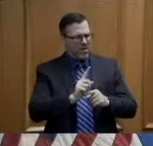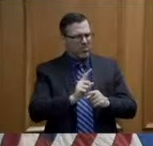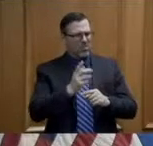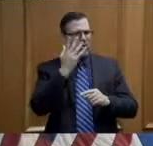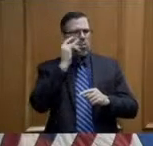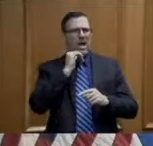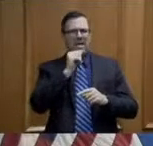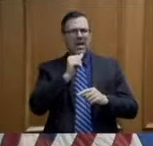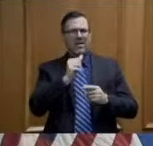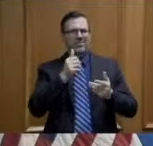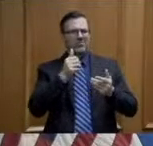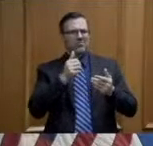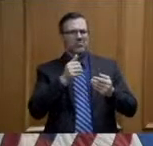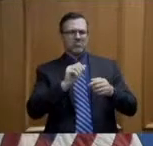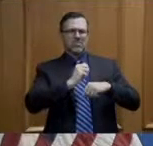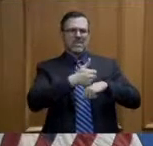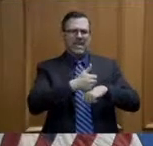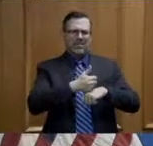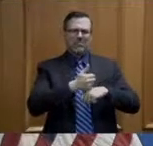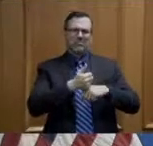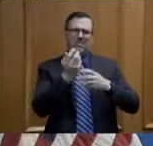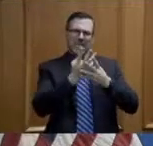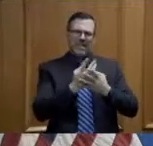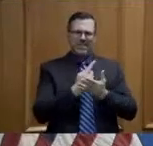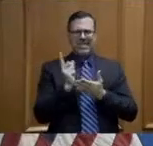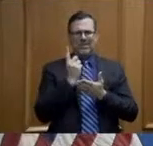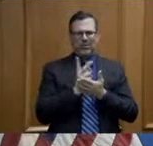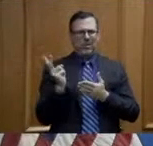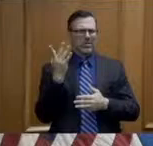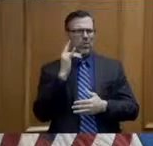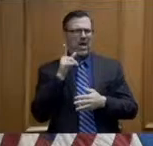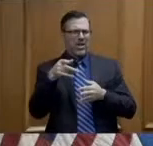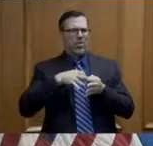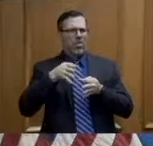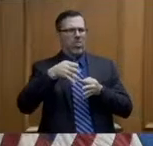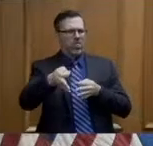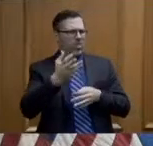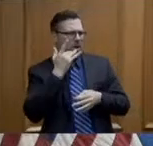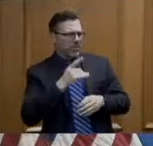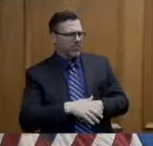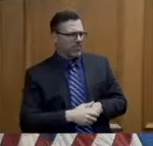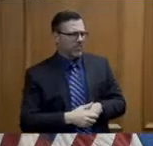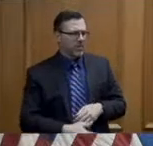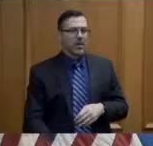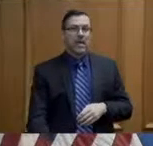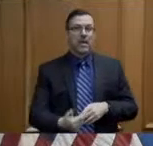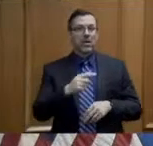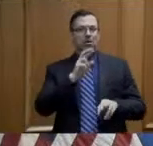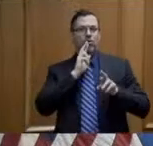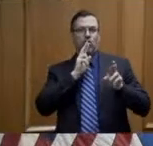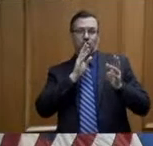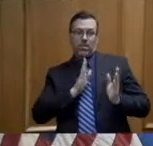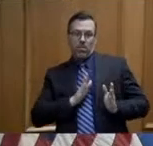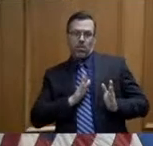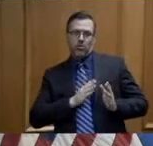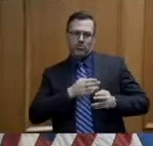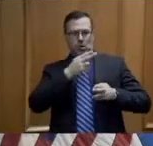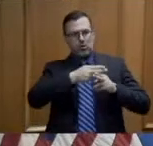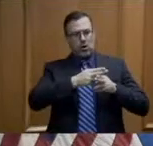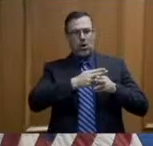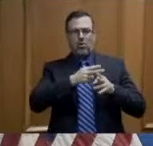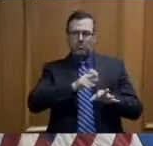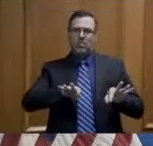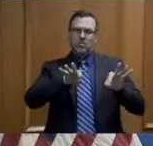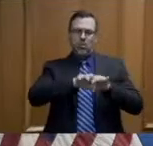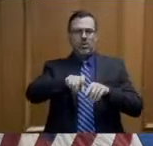2 weeks ago? And then secondly, if I'm an essential worker, which us reporters are deemed as such, but